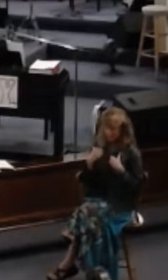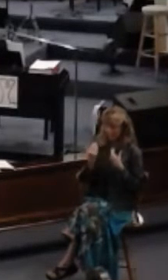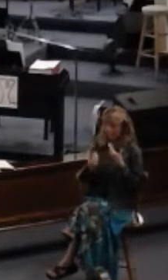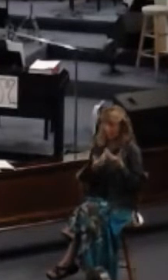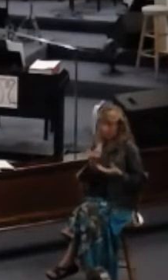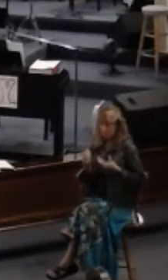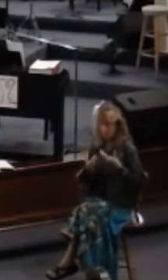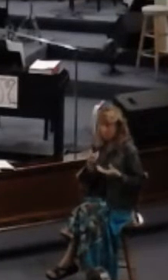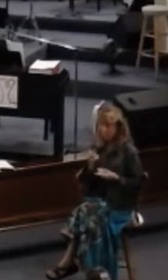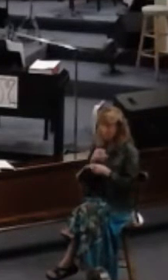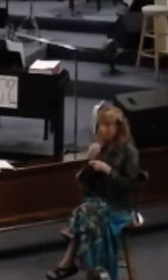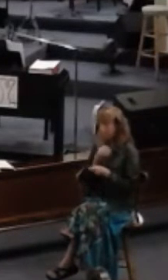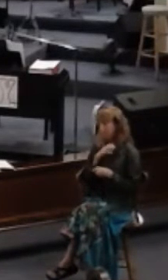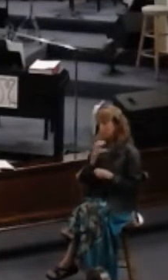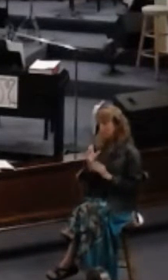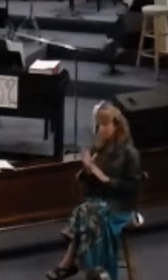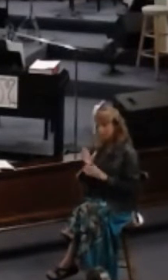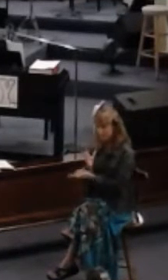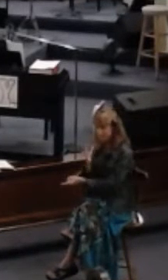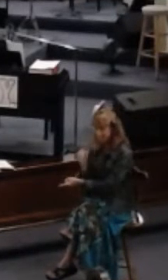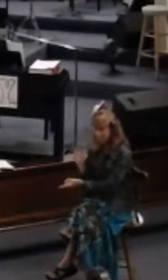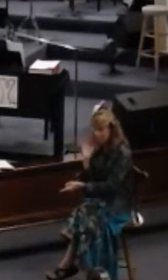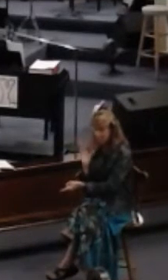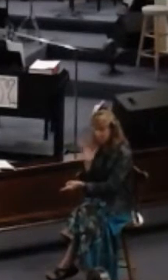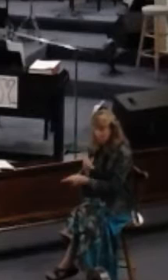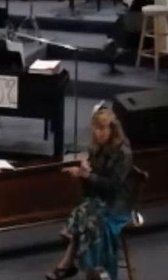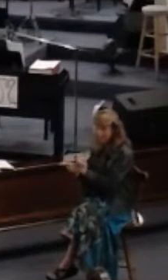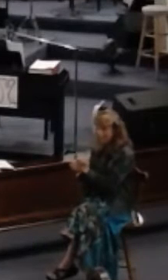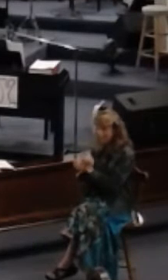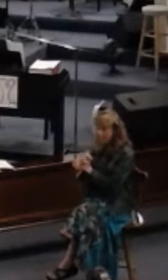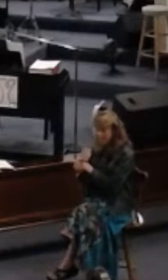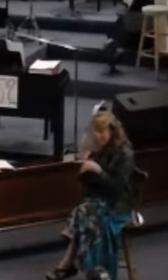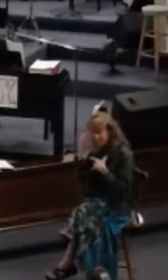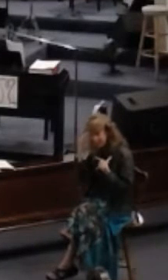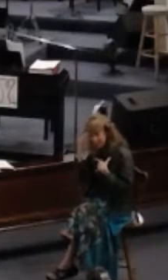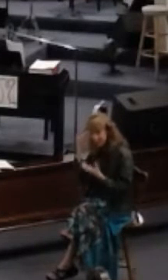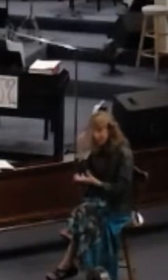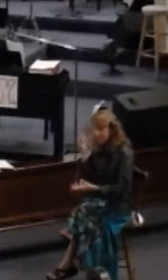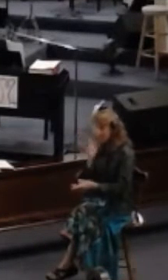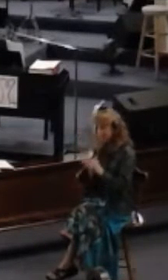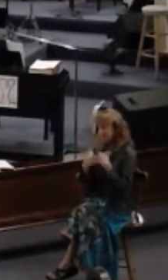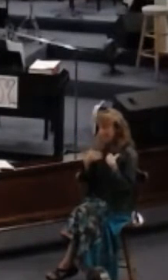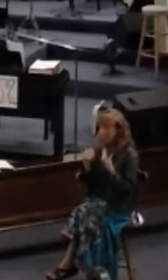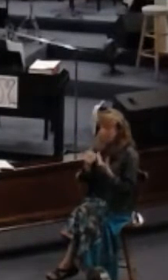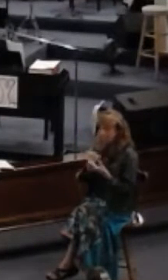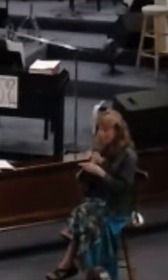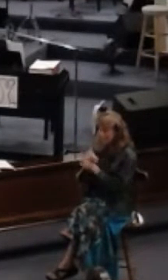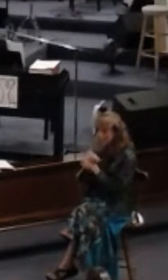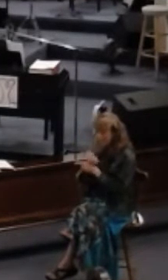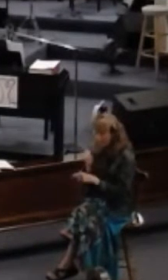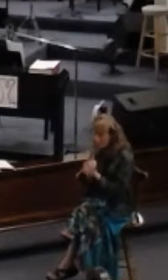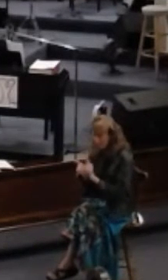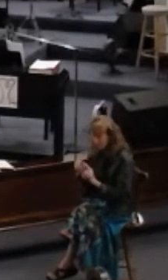world did Christians of that day care for the sick, those who were destined to